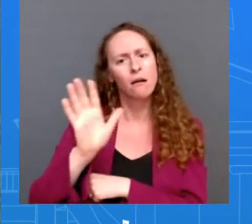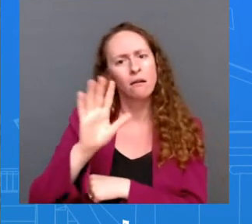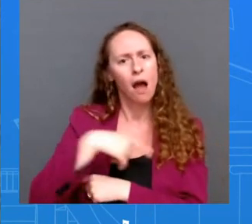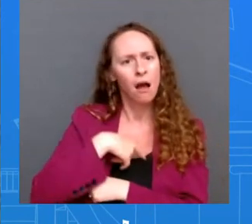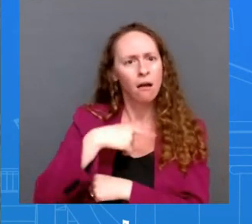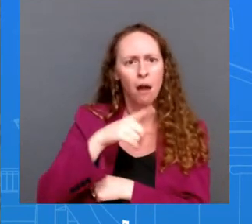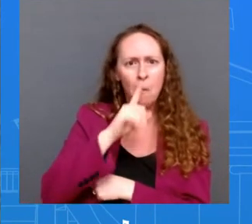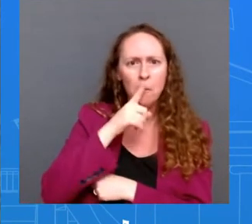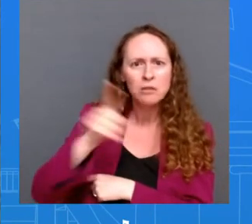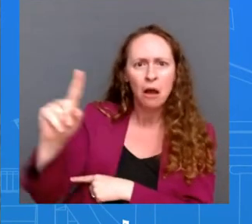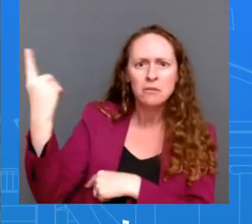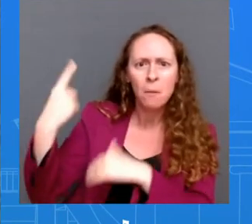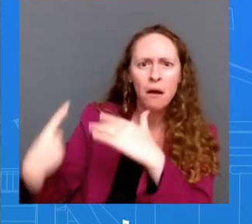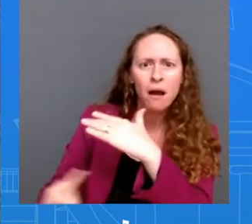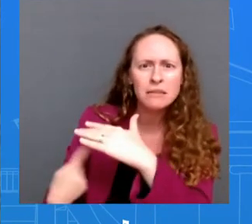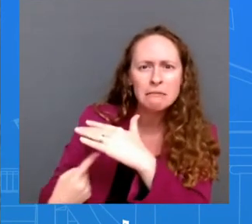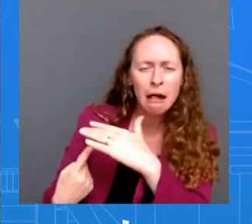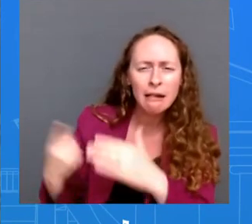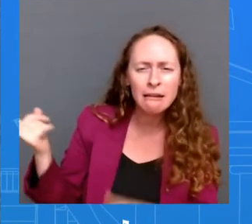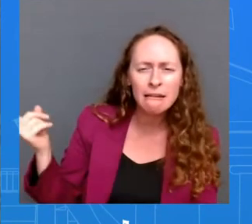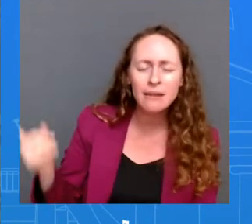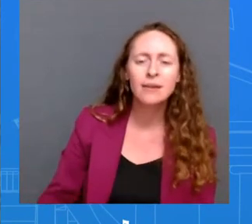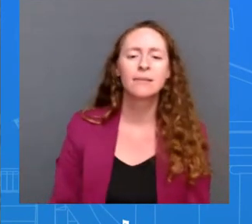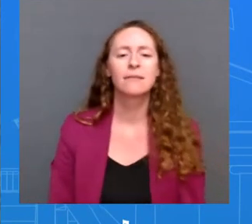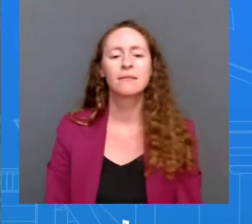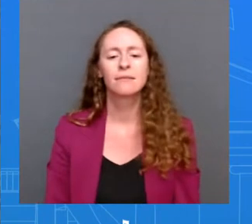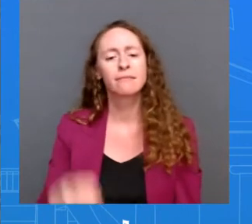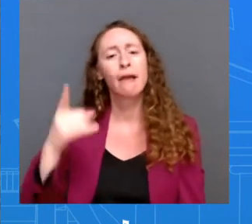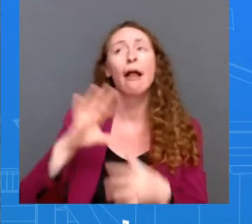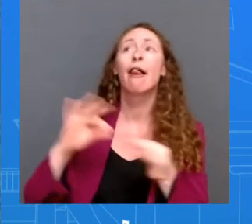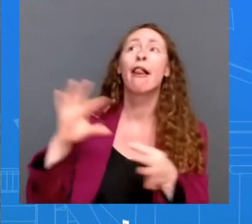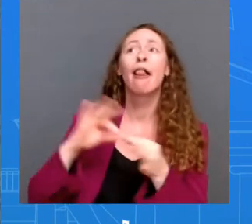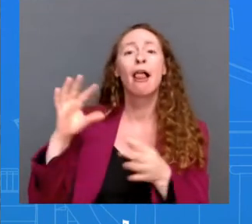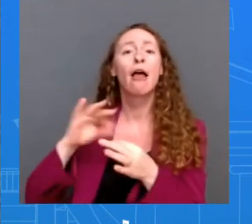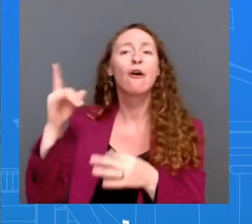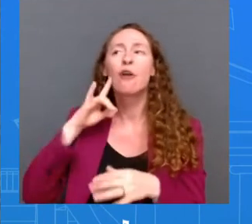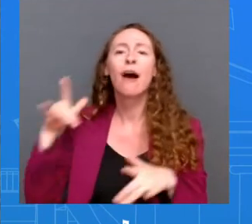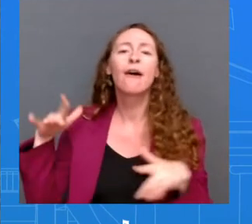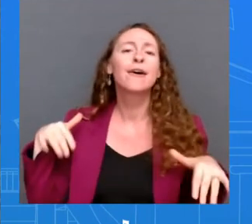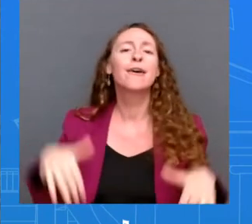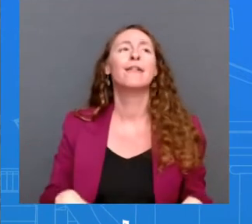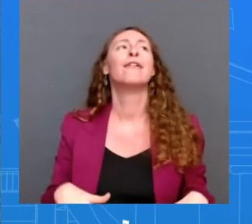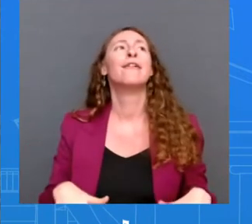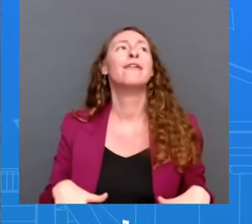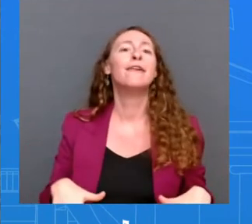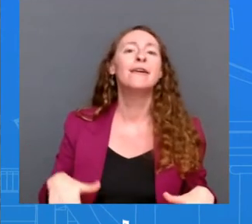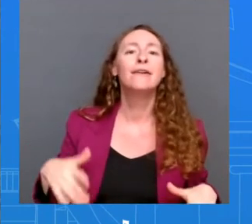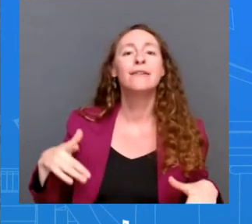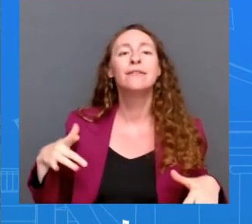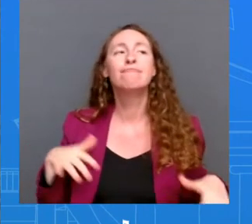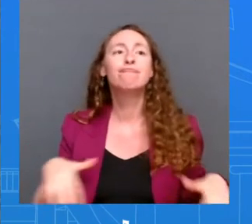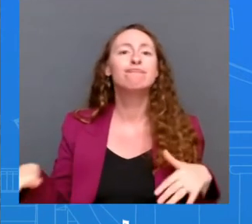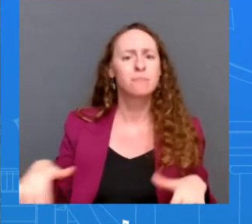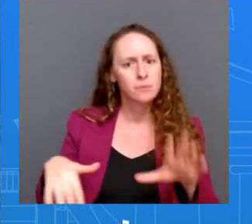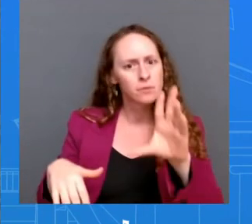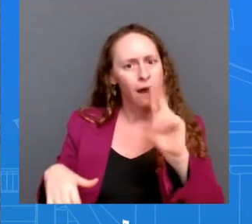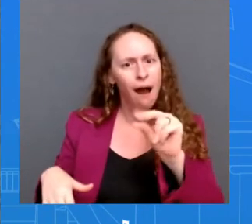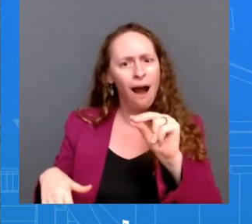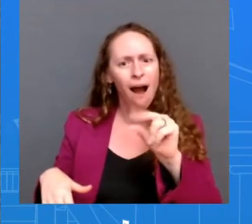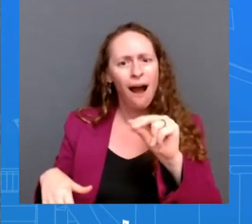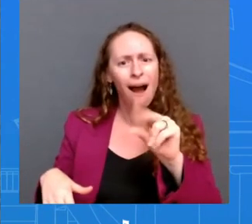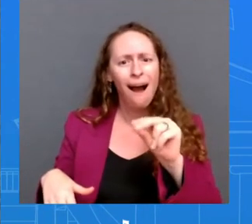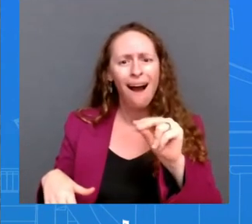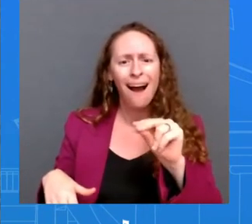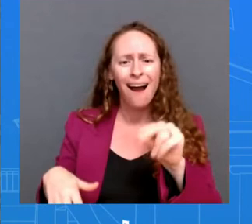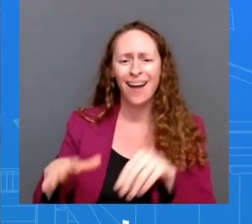free time as if he's not doing anything, and you know that's not the case, Mr. Ducey. Now look, as for a call with President Xi, I don't have anything on the president's schedule